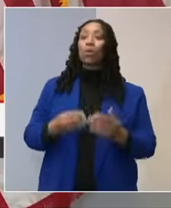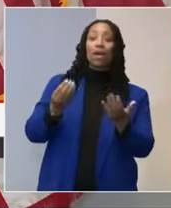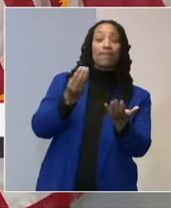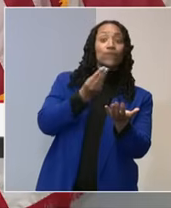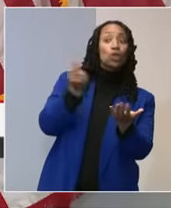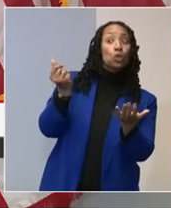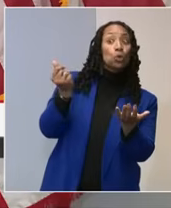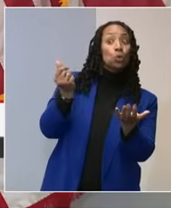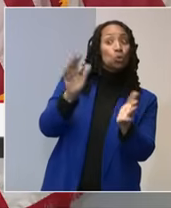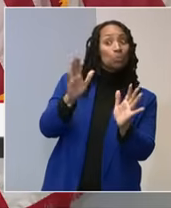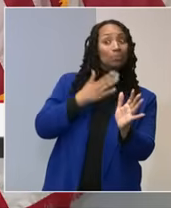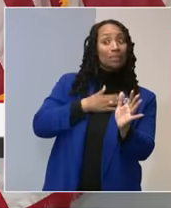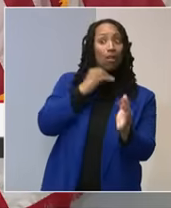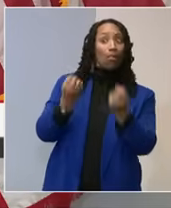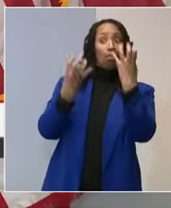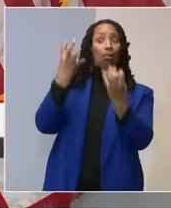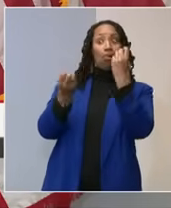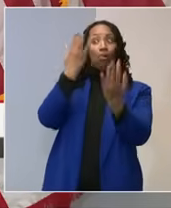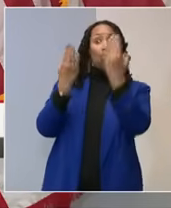Yes.